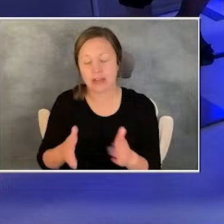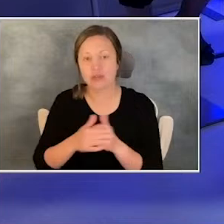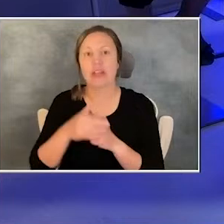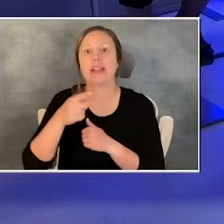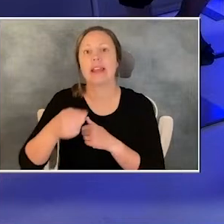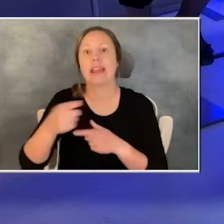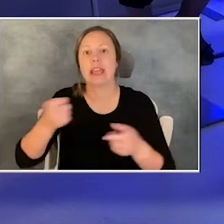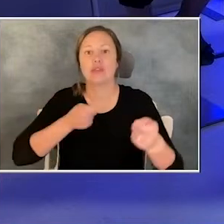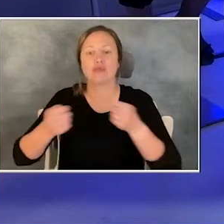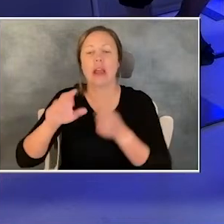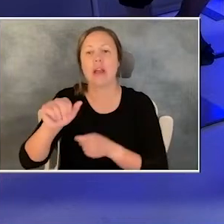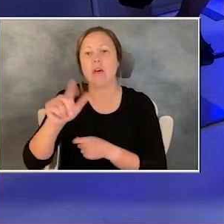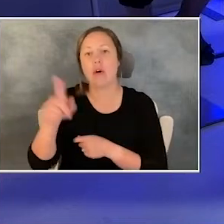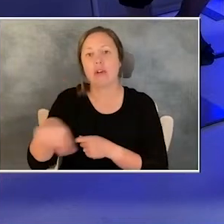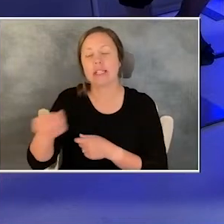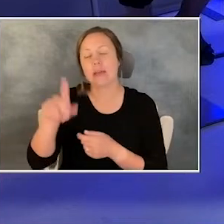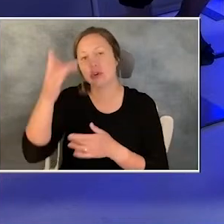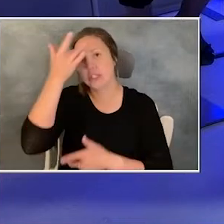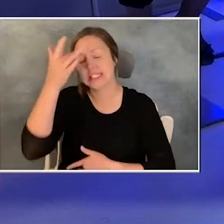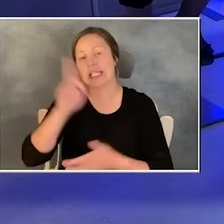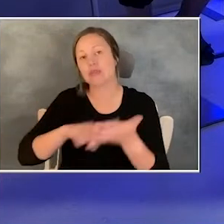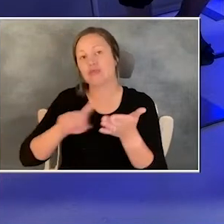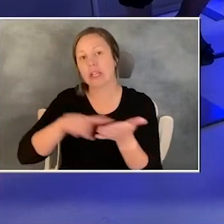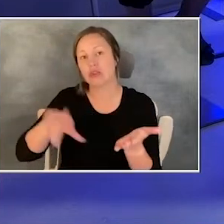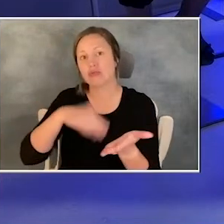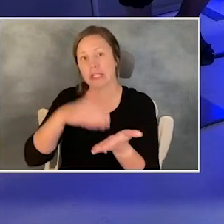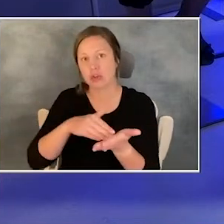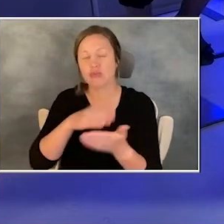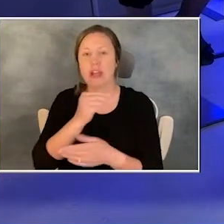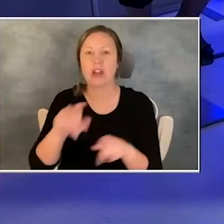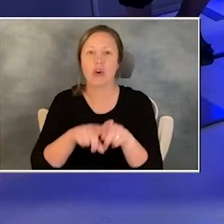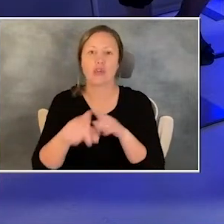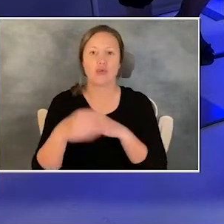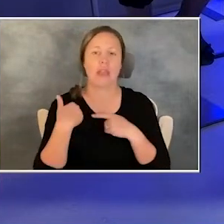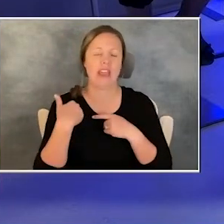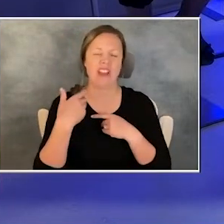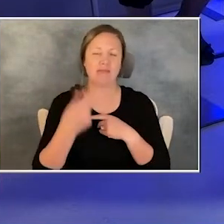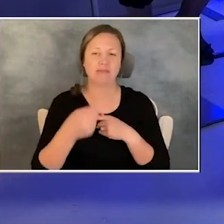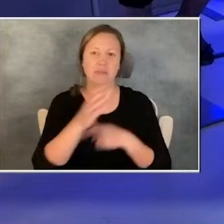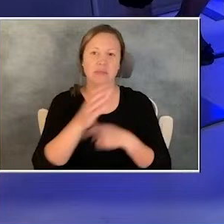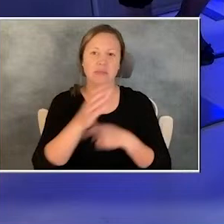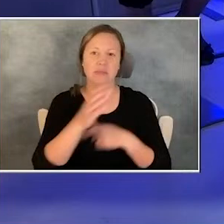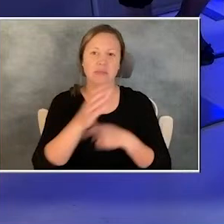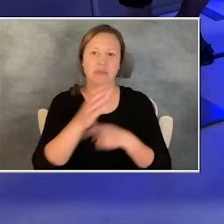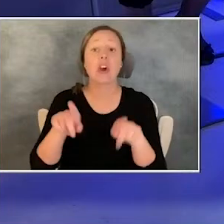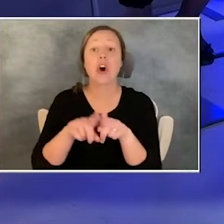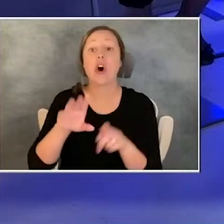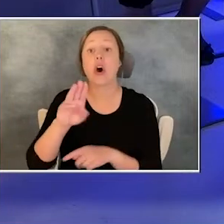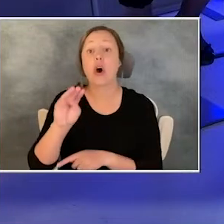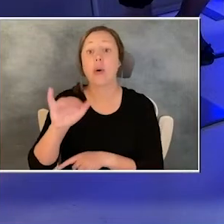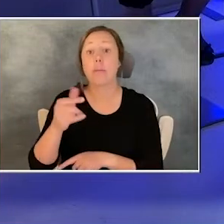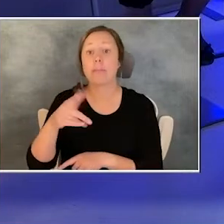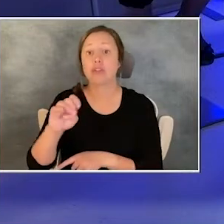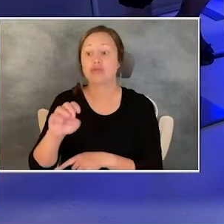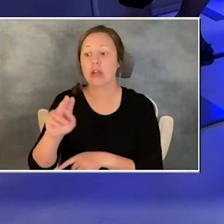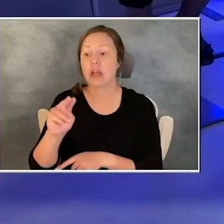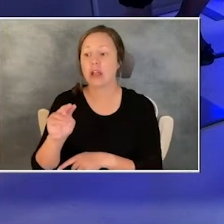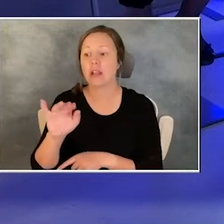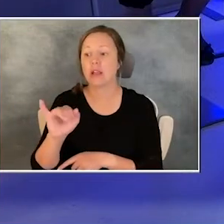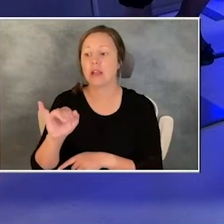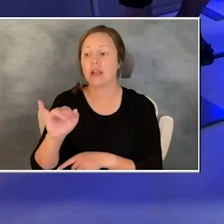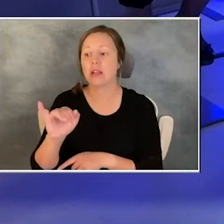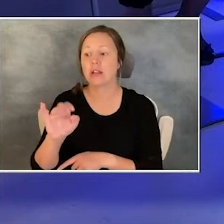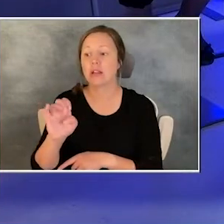Disease Research Center at the University of Kansas Health System. We are also joined by Michelle Needens, who works with Dr. Burns at the Alzheimer's